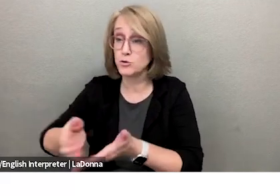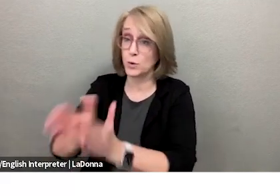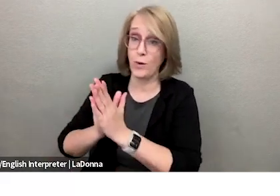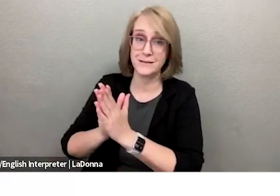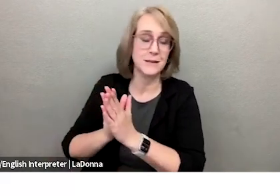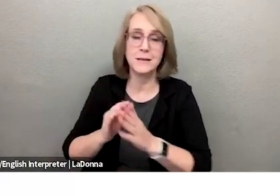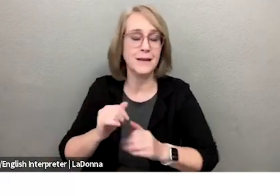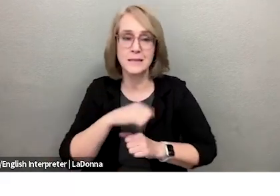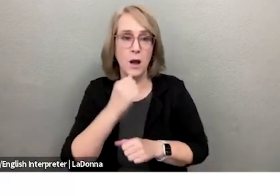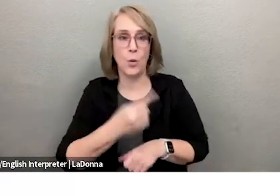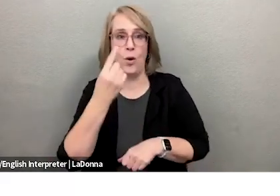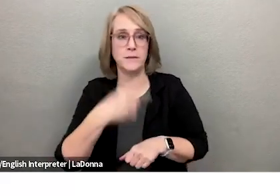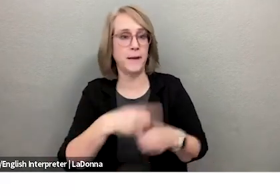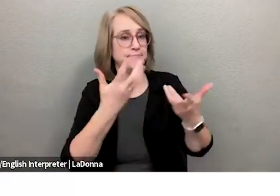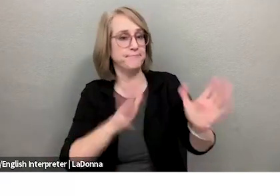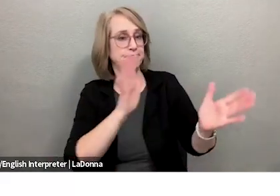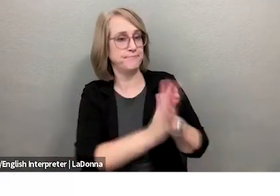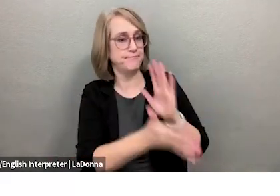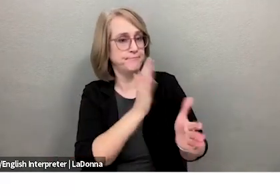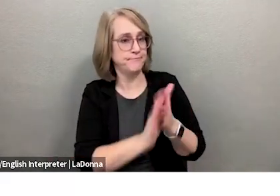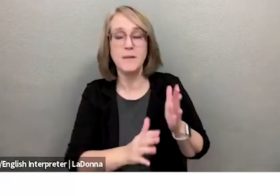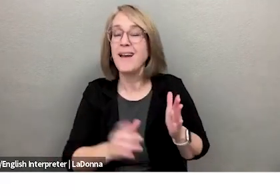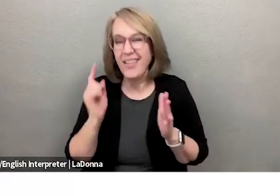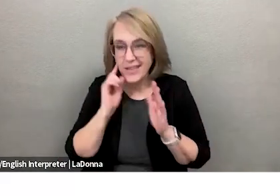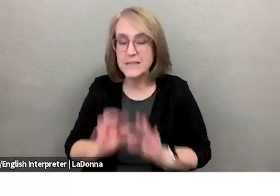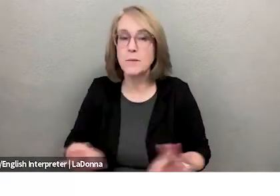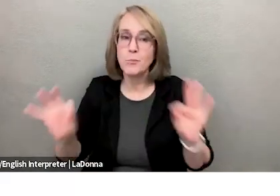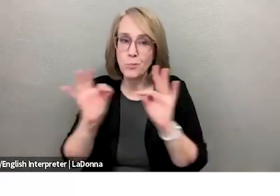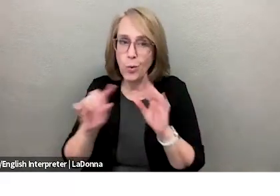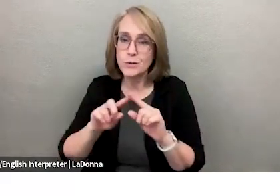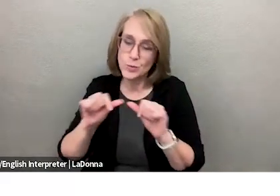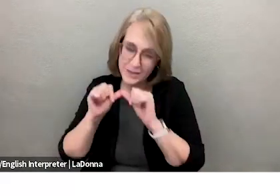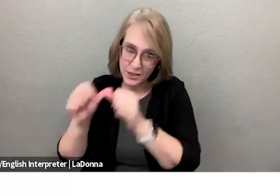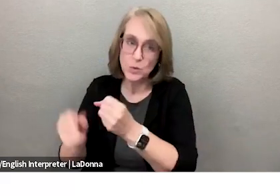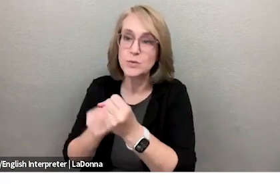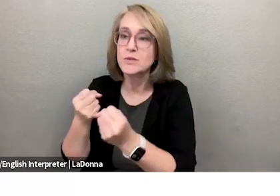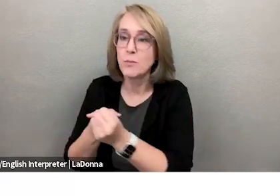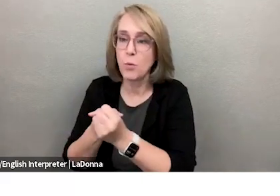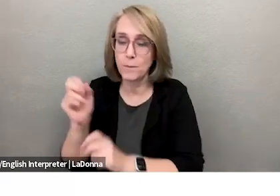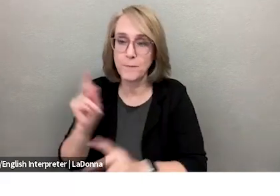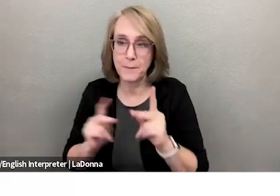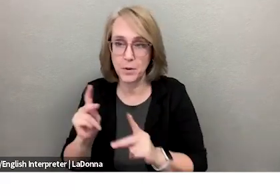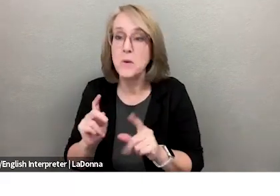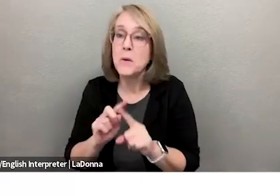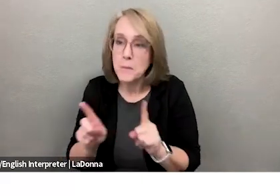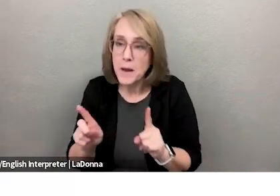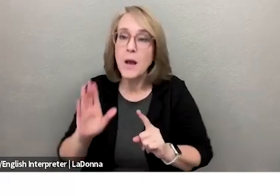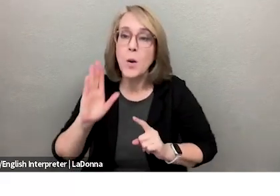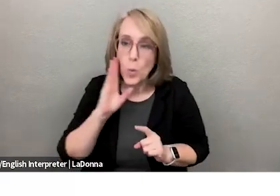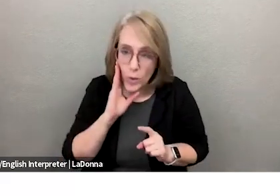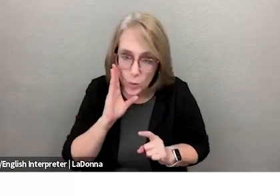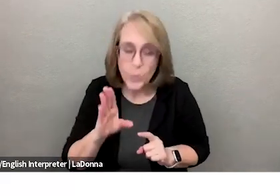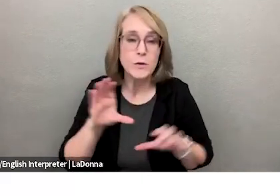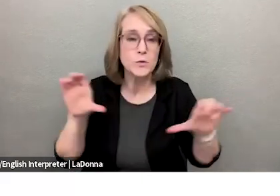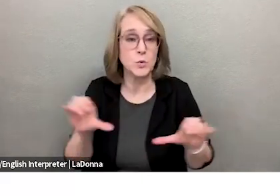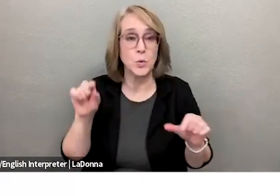and done. I think it's important for us to be able to continue to support people, but we'll be able to do this very